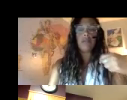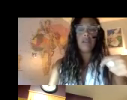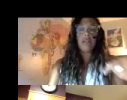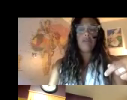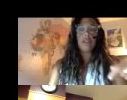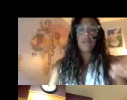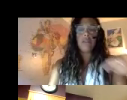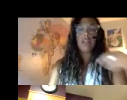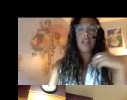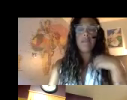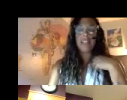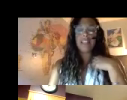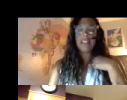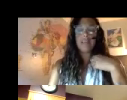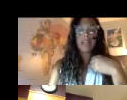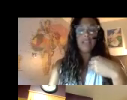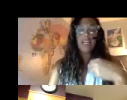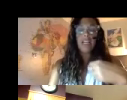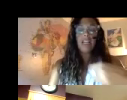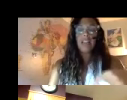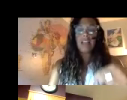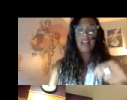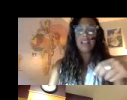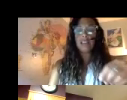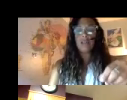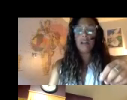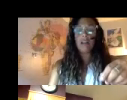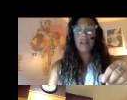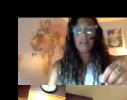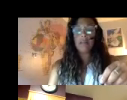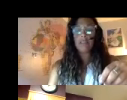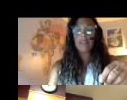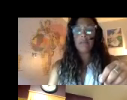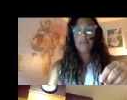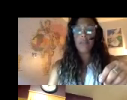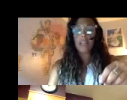So we'll talk a little bit about the risk context of this area.